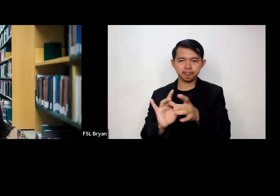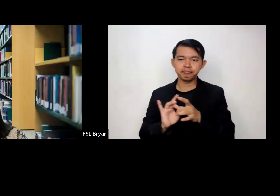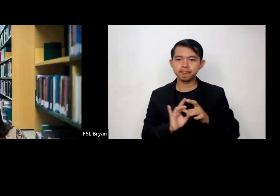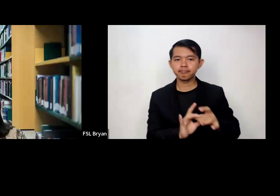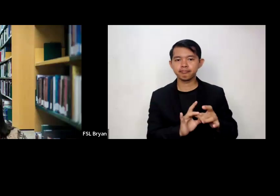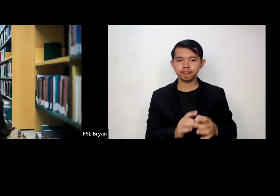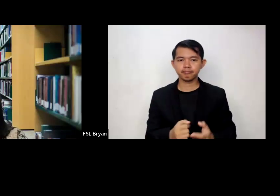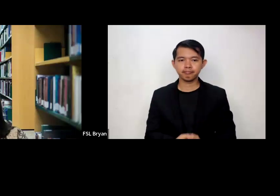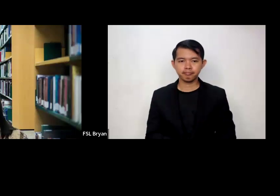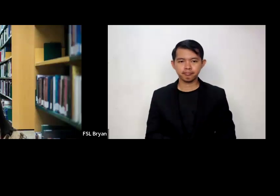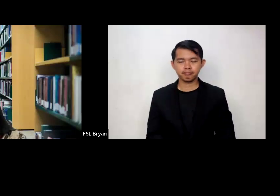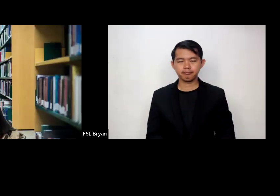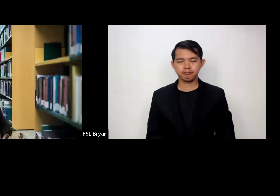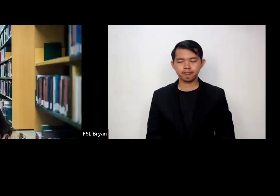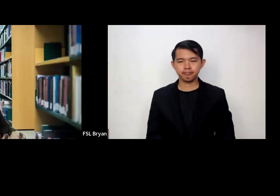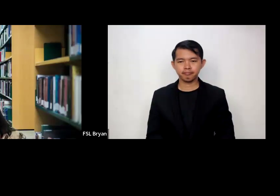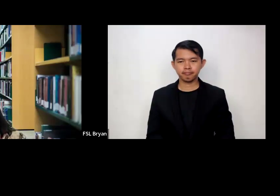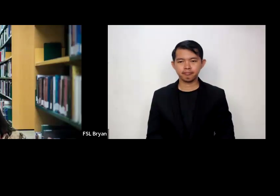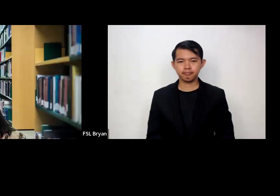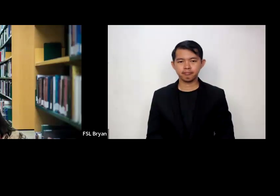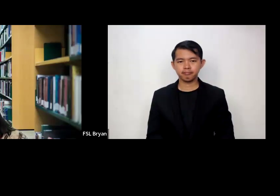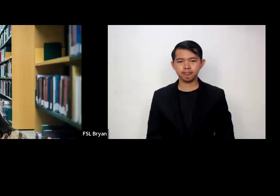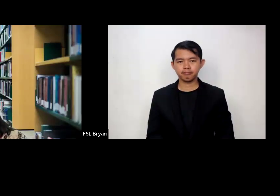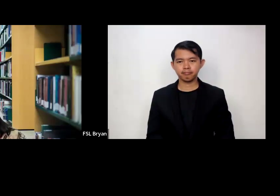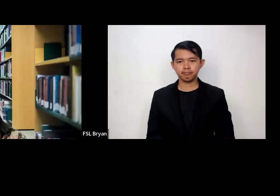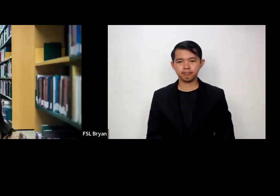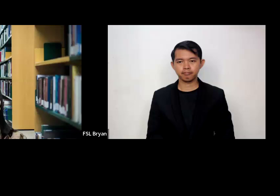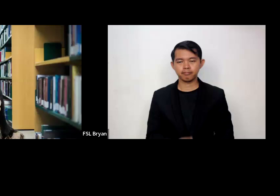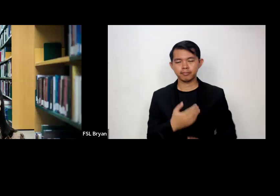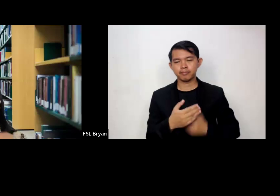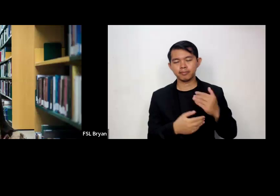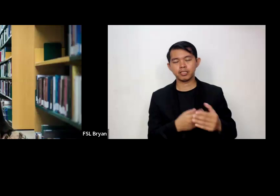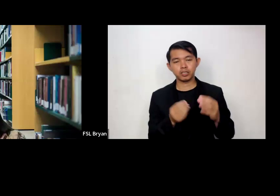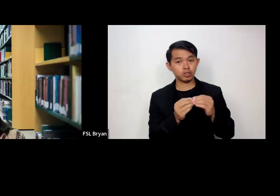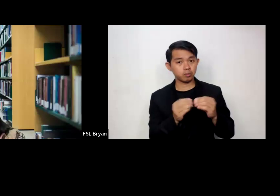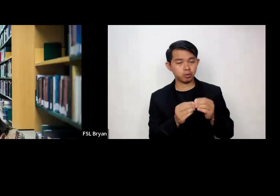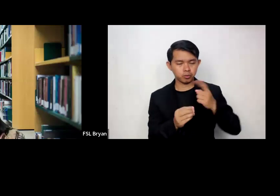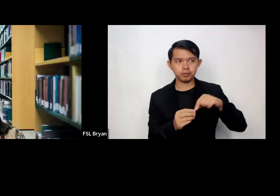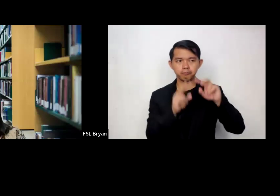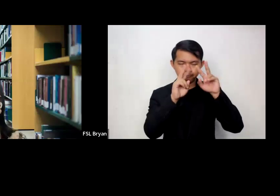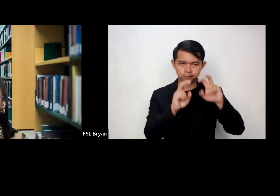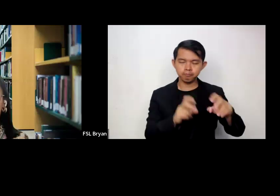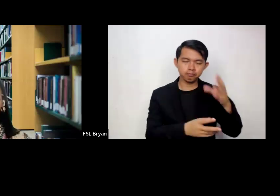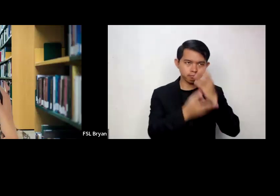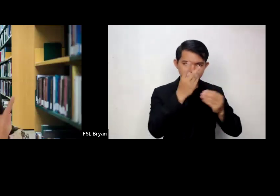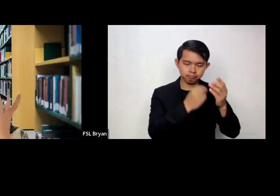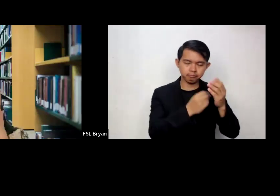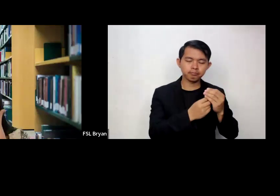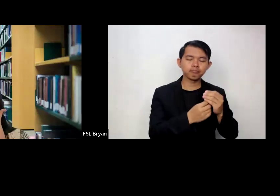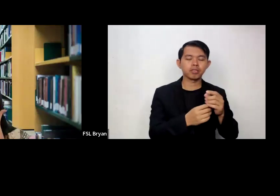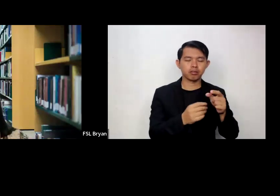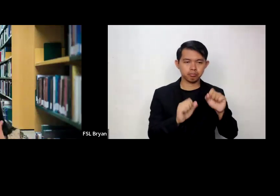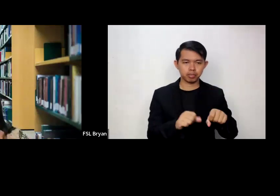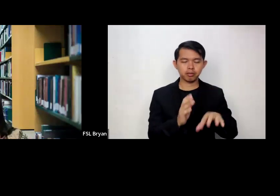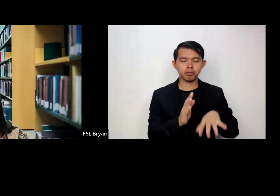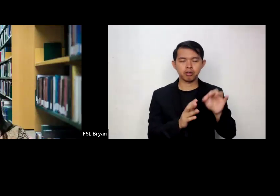to be unpacked. No, and the more we try to dig into it, the more we can find ways to challenge and deconstruct